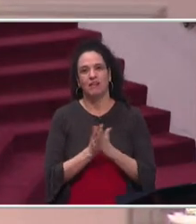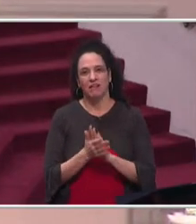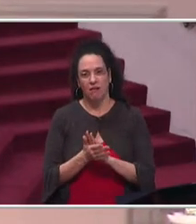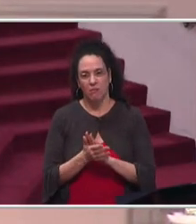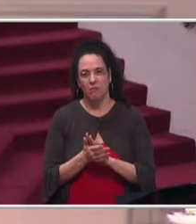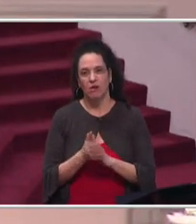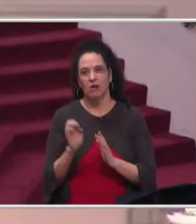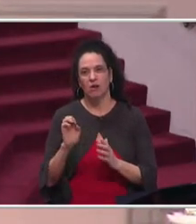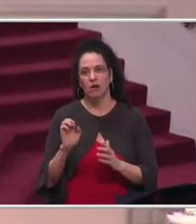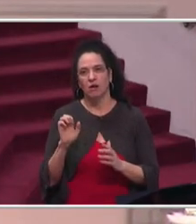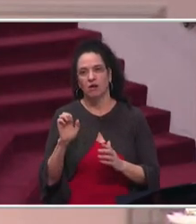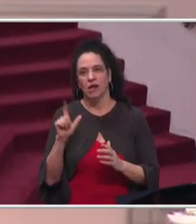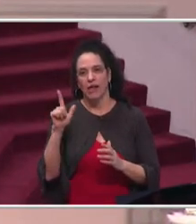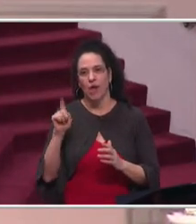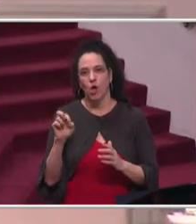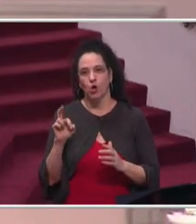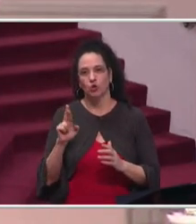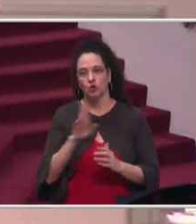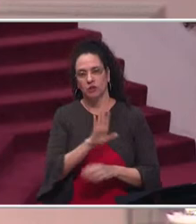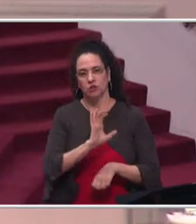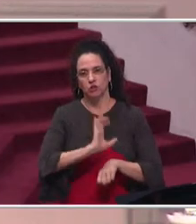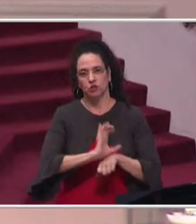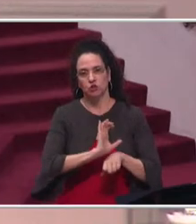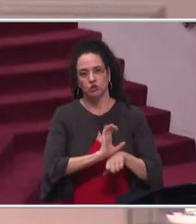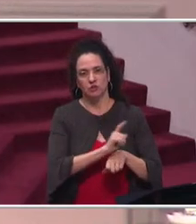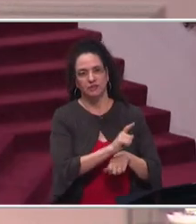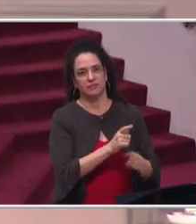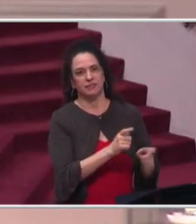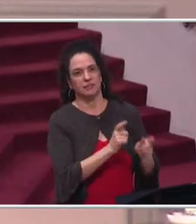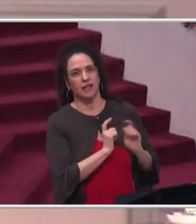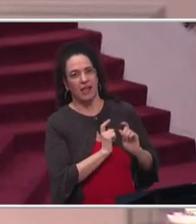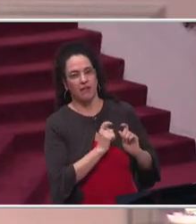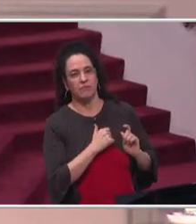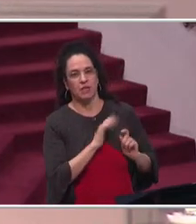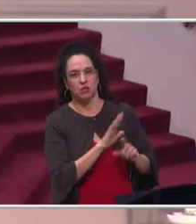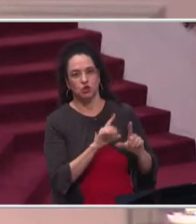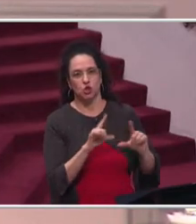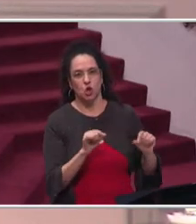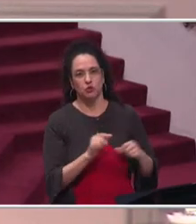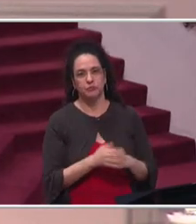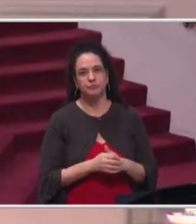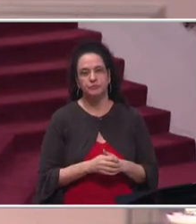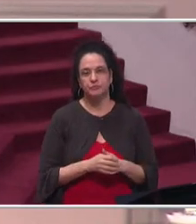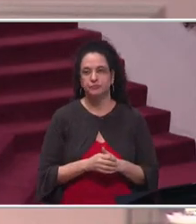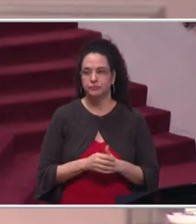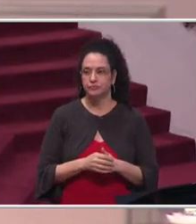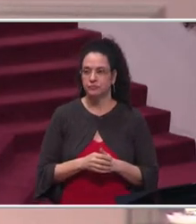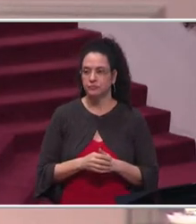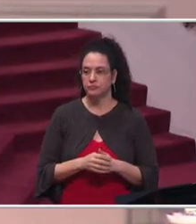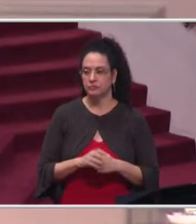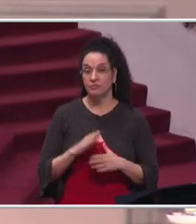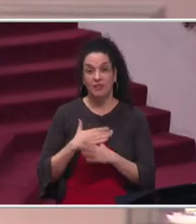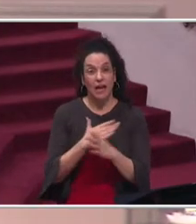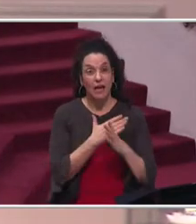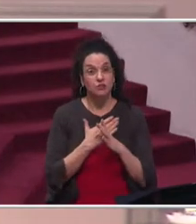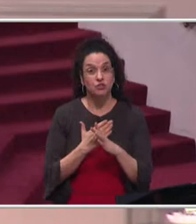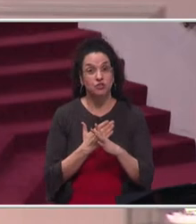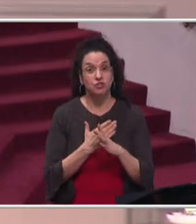his church where he is now. He gave me his card. So he's elder. He's an elder in his church. So I share that